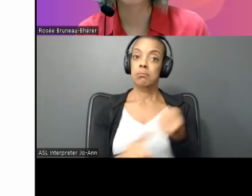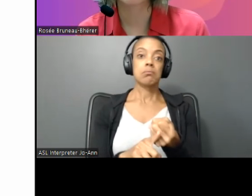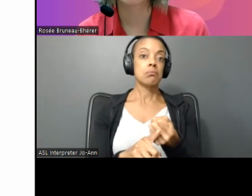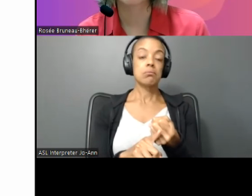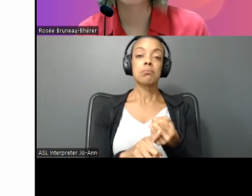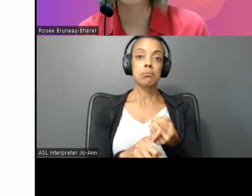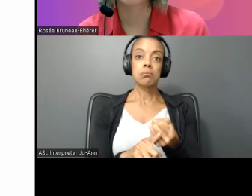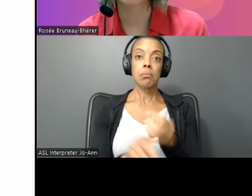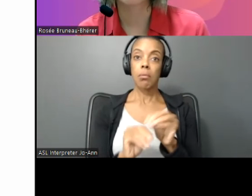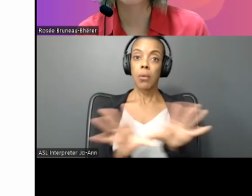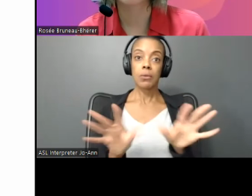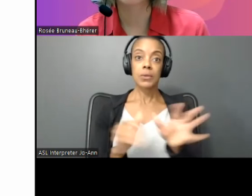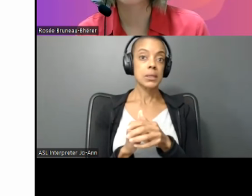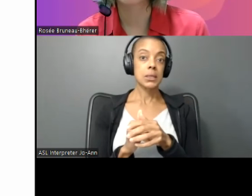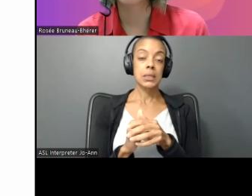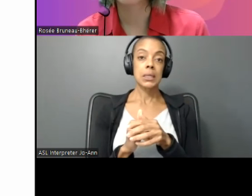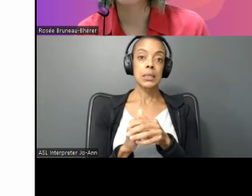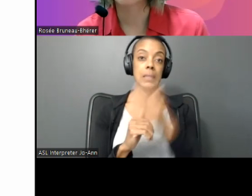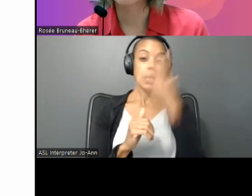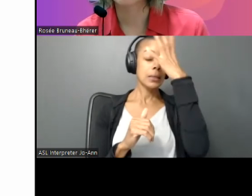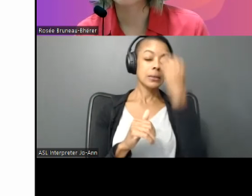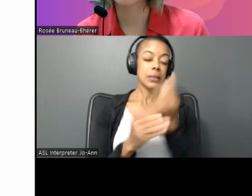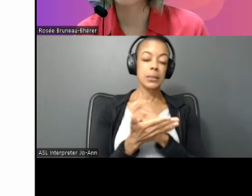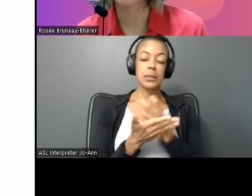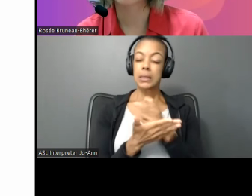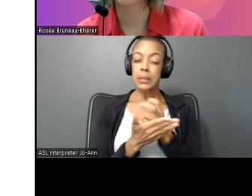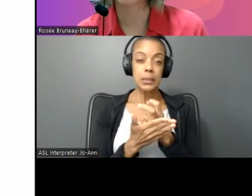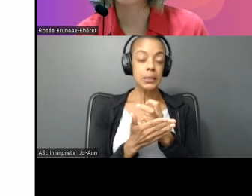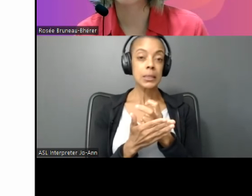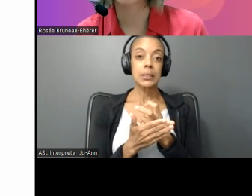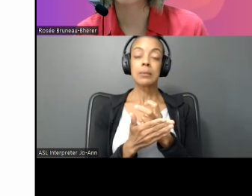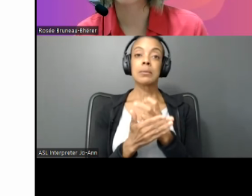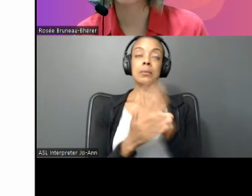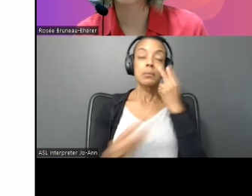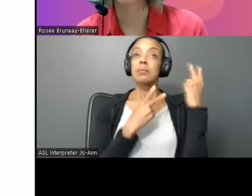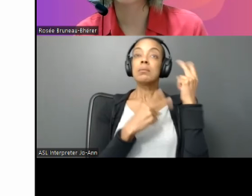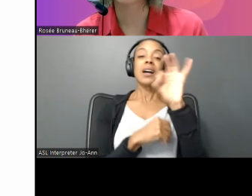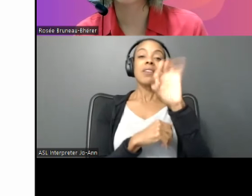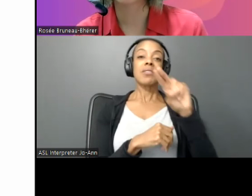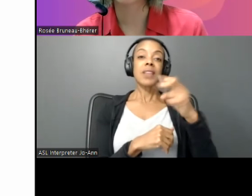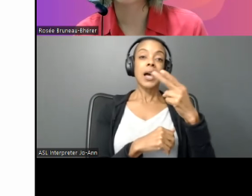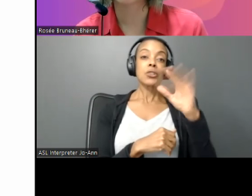PTSD, nightmares, flashbacks, you know, images that are coming back